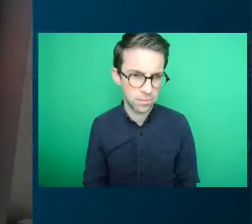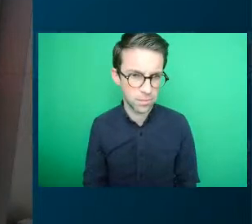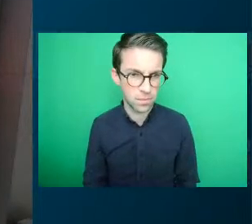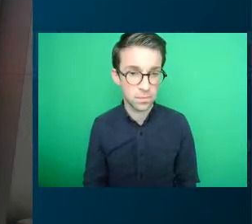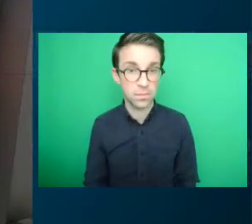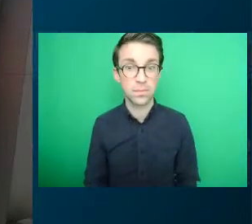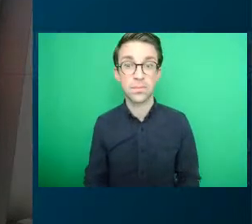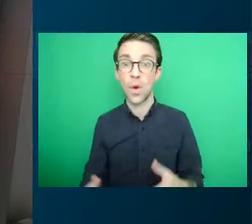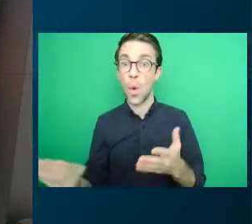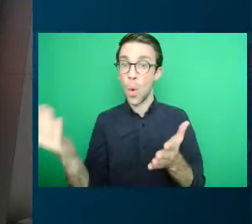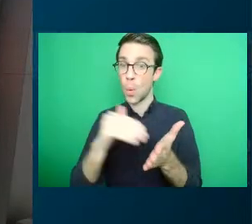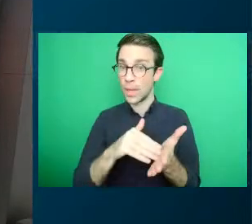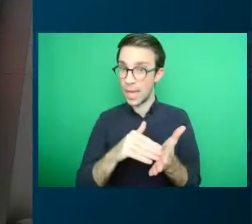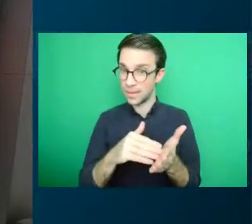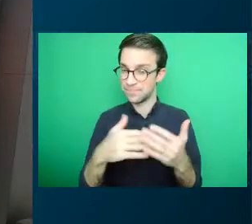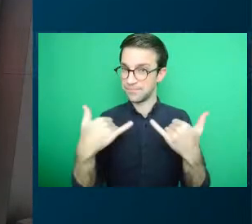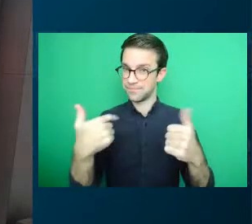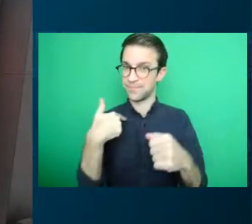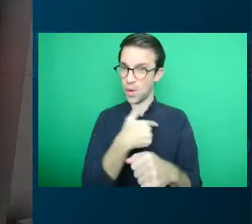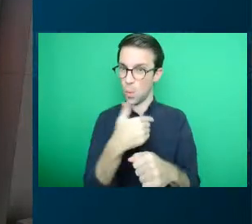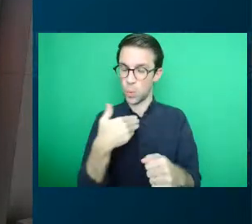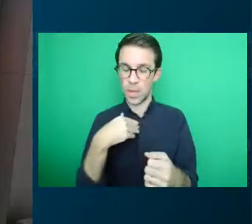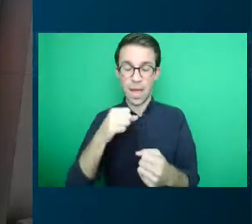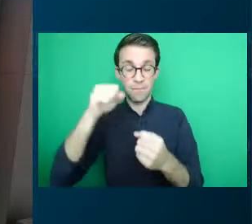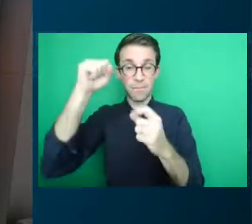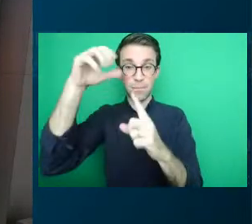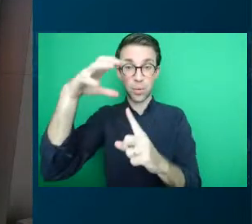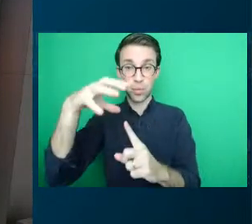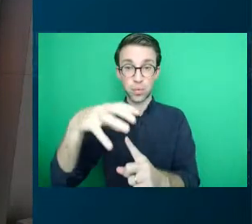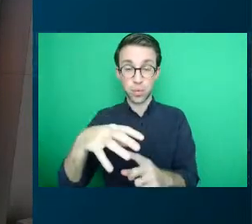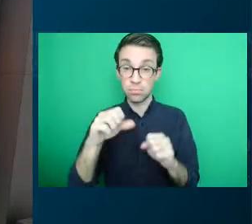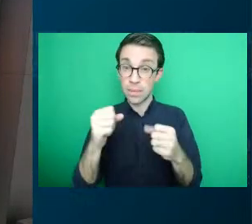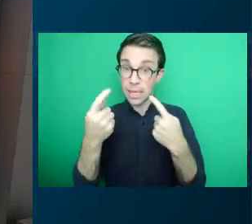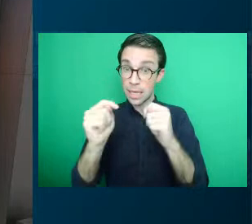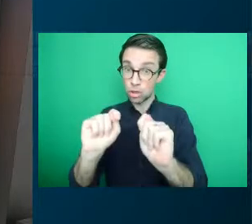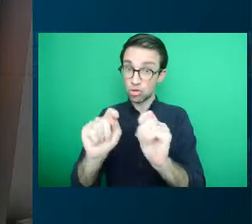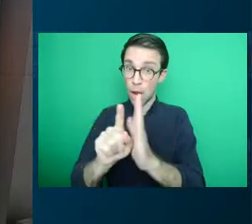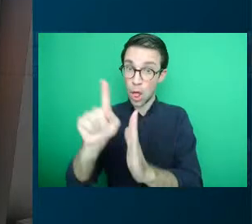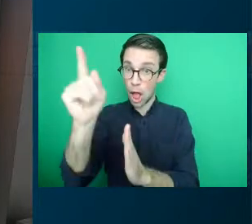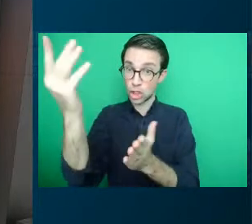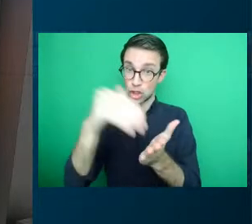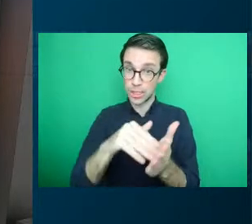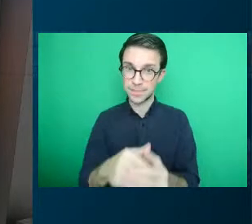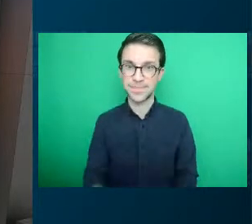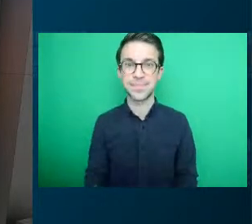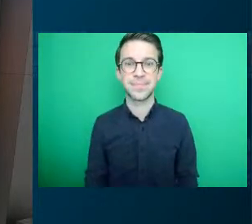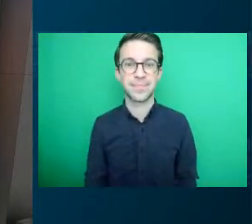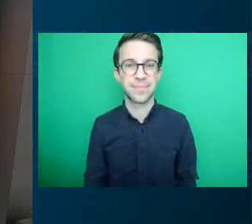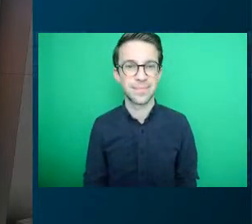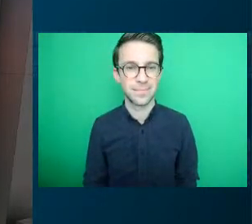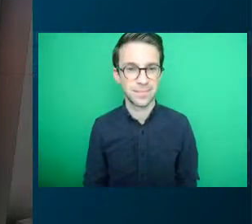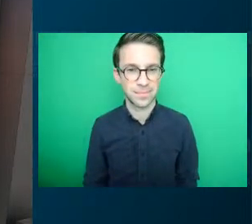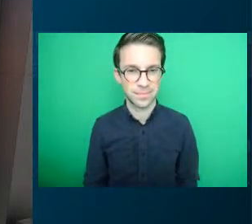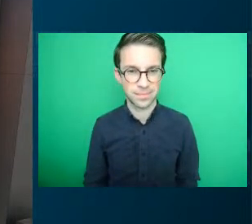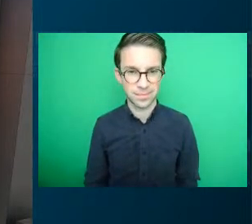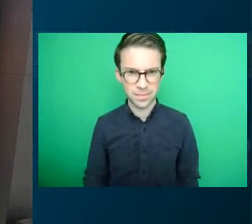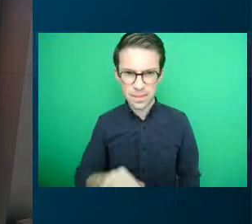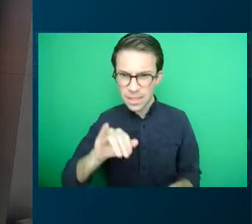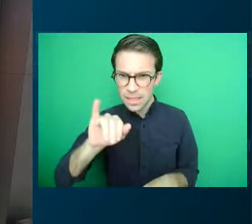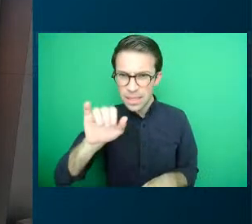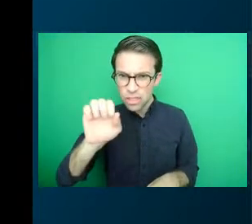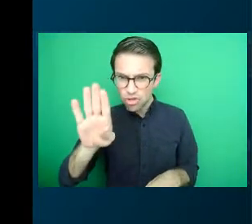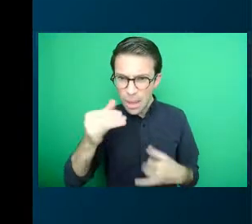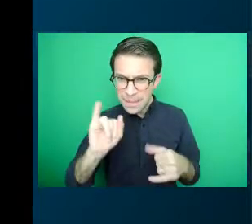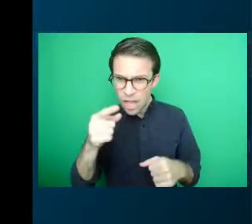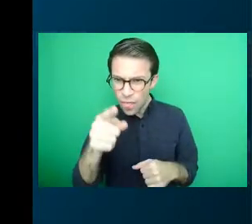we have our parachute on the rocket, and we can try to launch it again. So let's send this out one more time. We still have Jeb in there? Yeah, we still